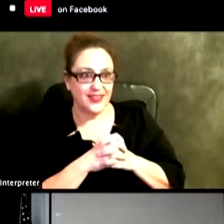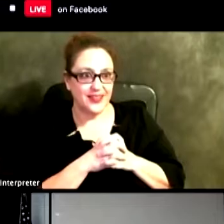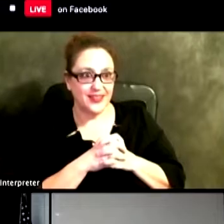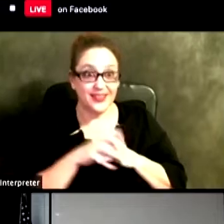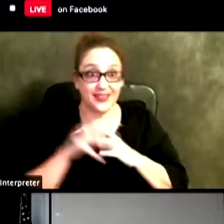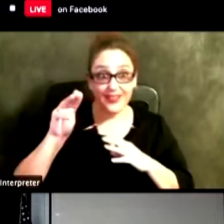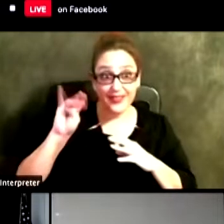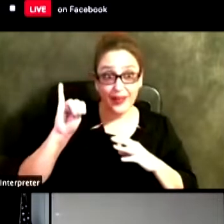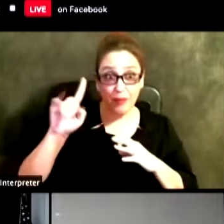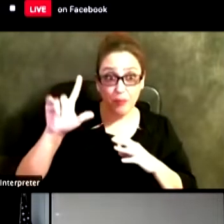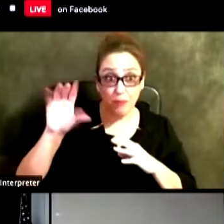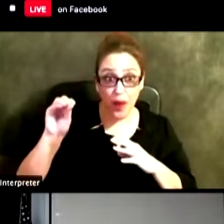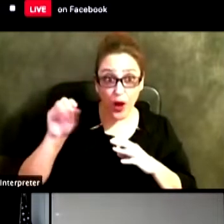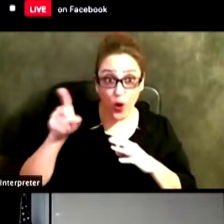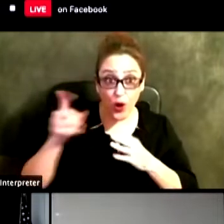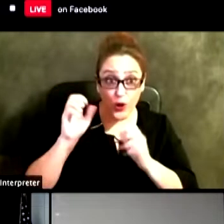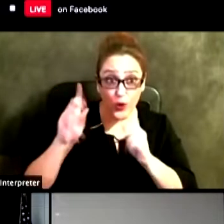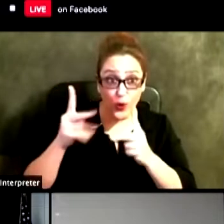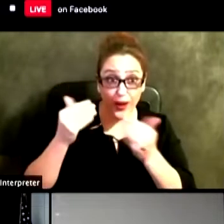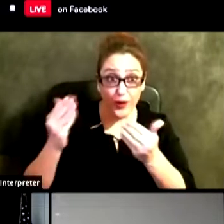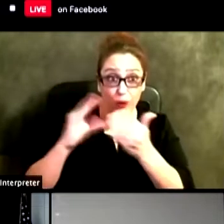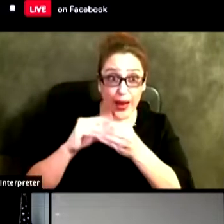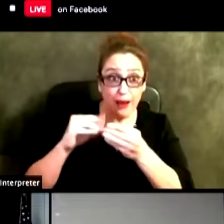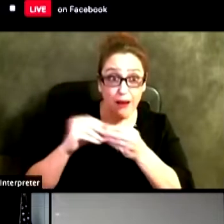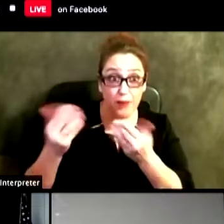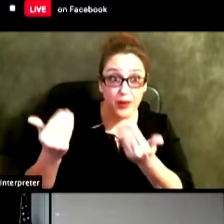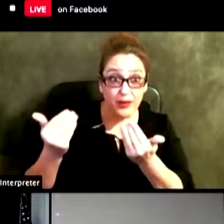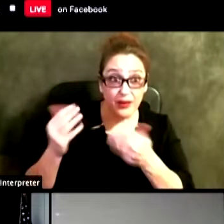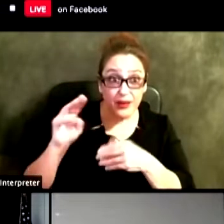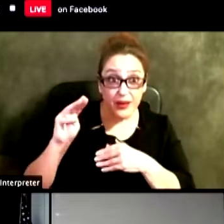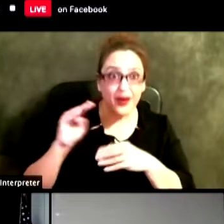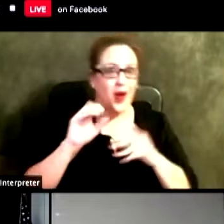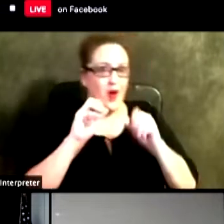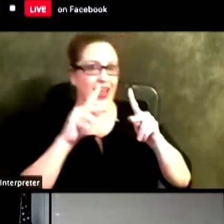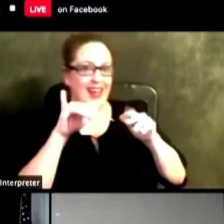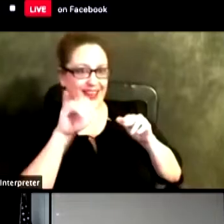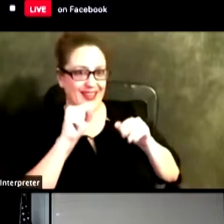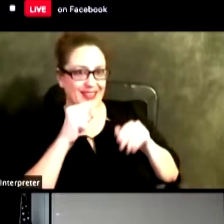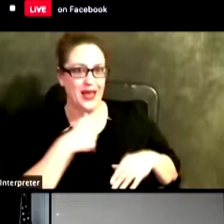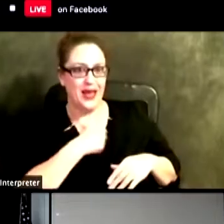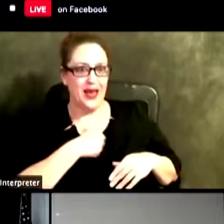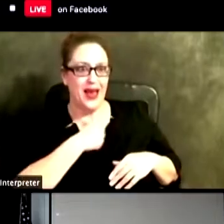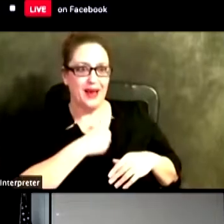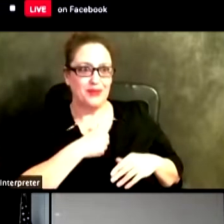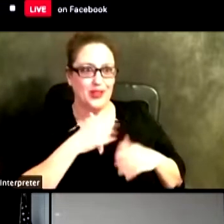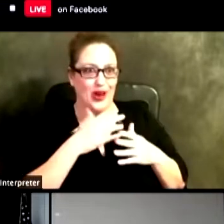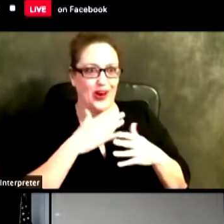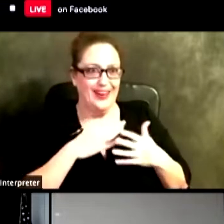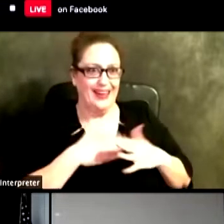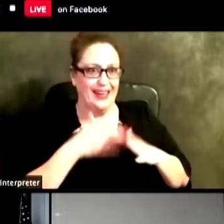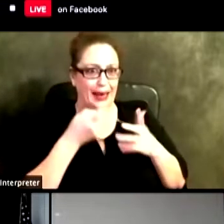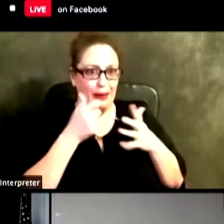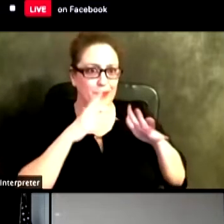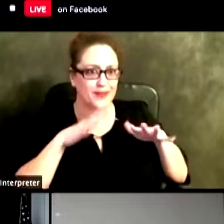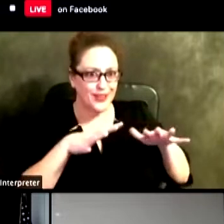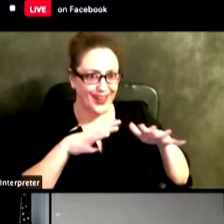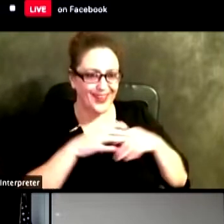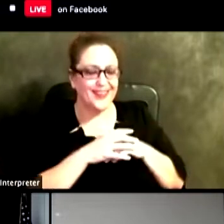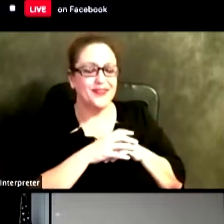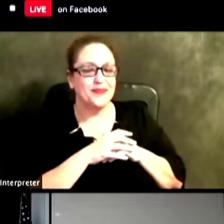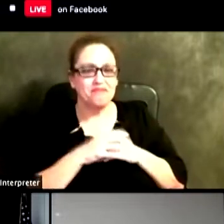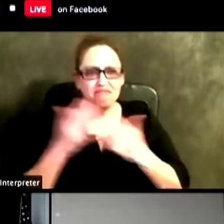Milo, are you okay? Are you okay to share with us? Yes. Sorry, my voice gets a little shaky. That's okay. Please go ahead.